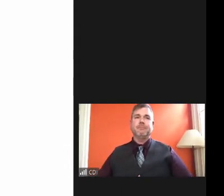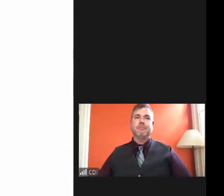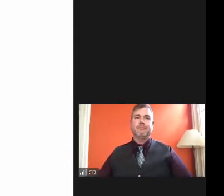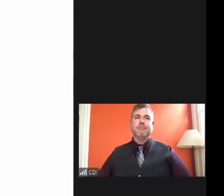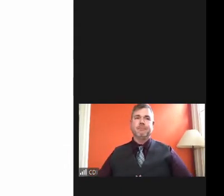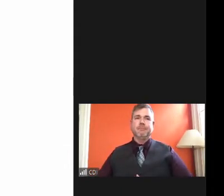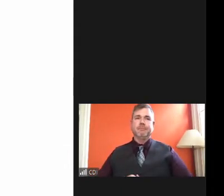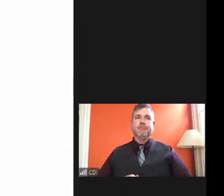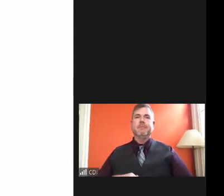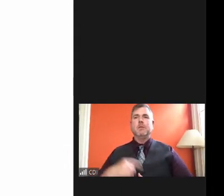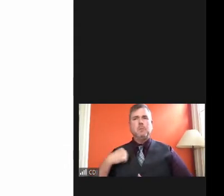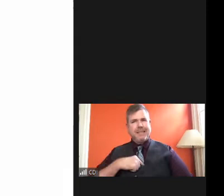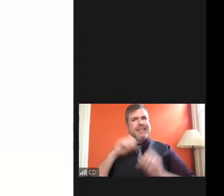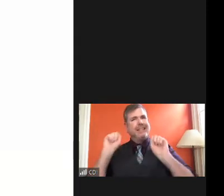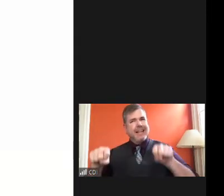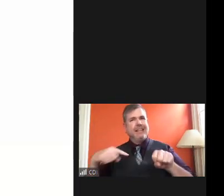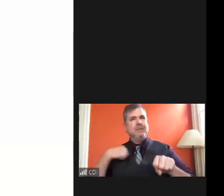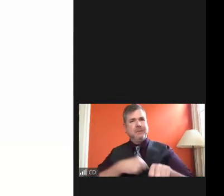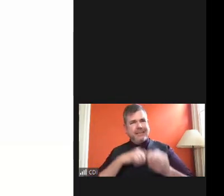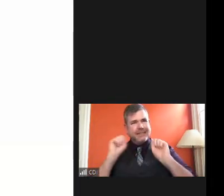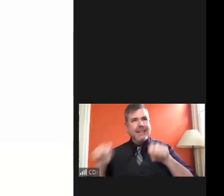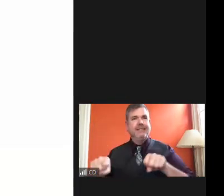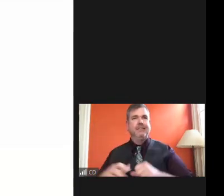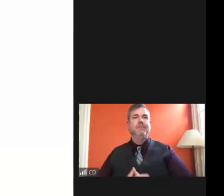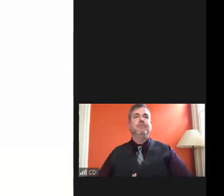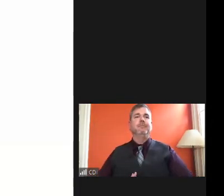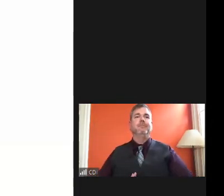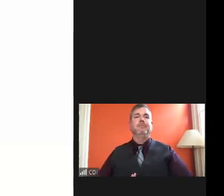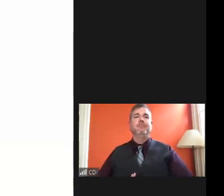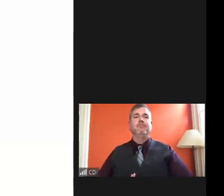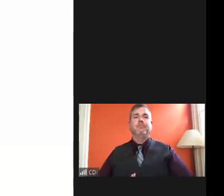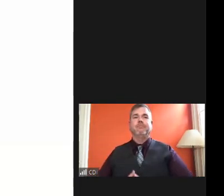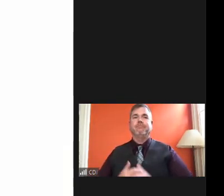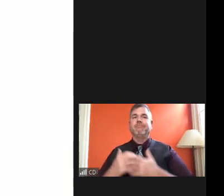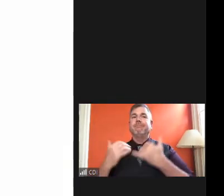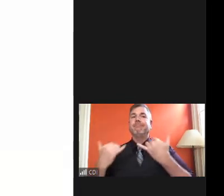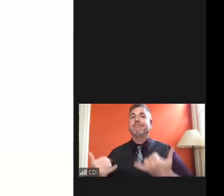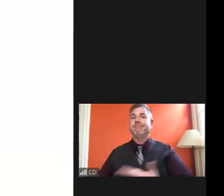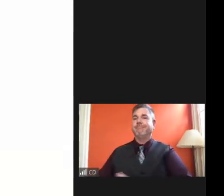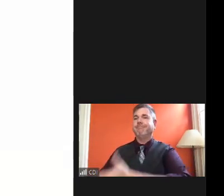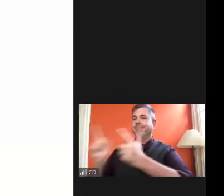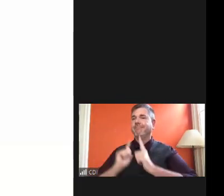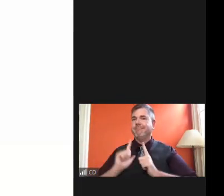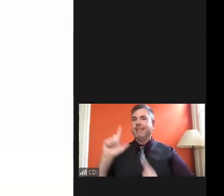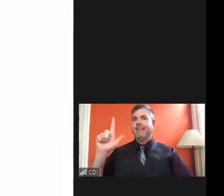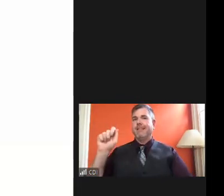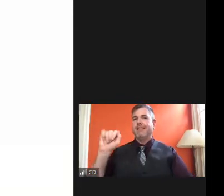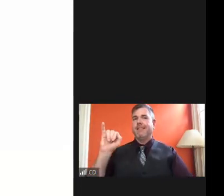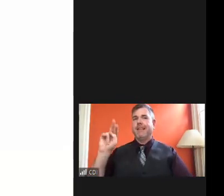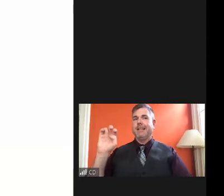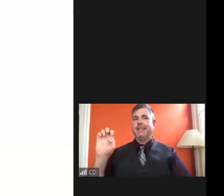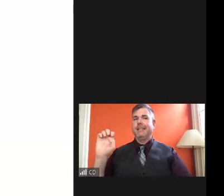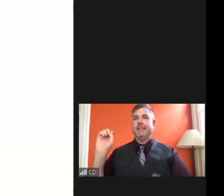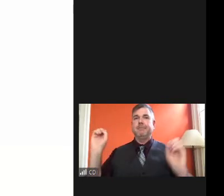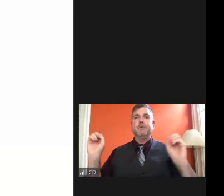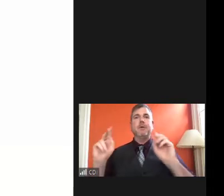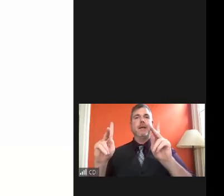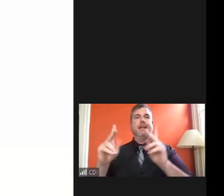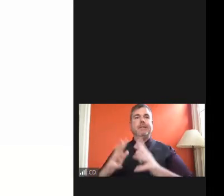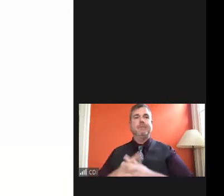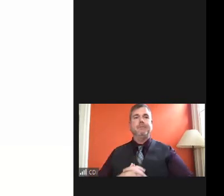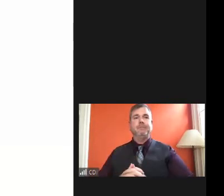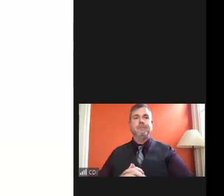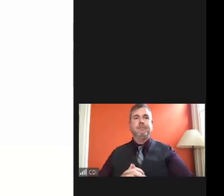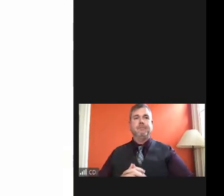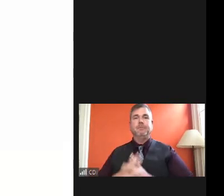I want to remind all of our viewers that if you were interested in exploring some of those data models that Dr.